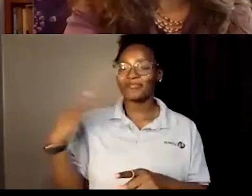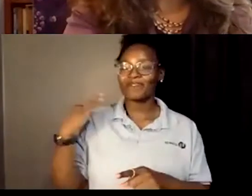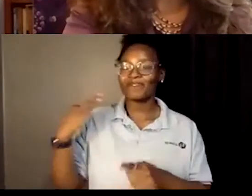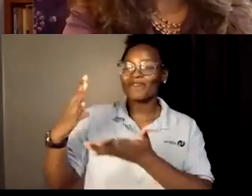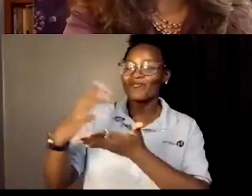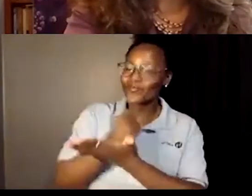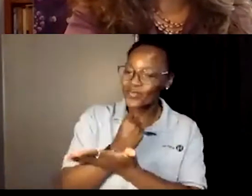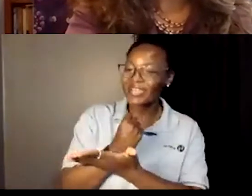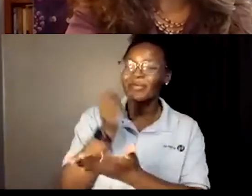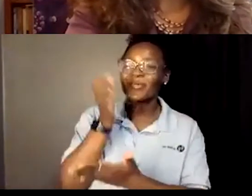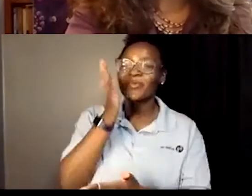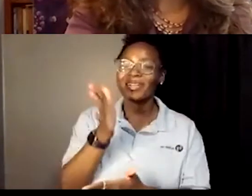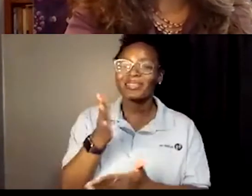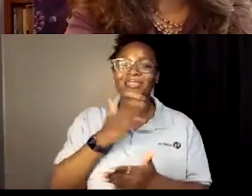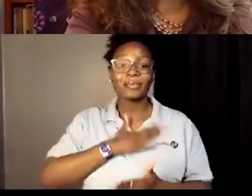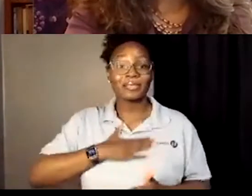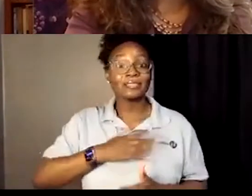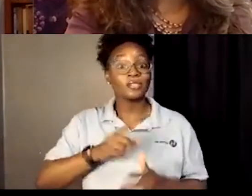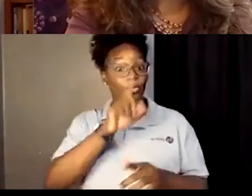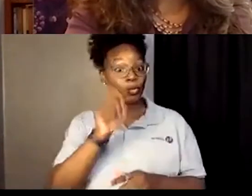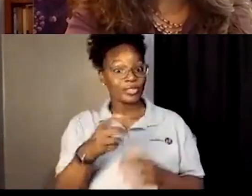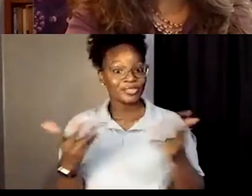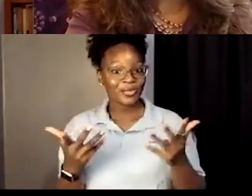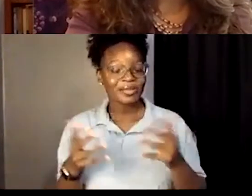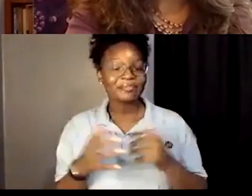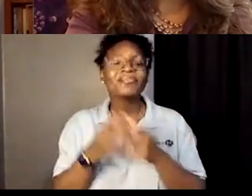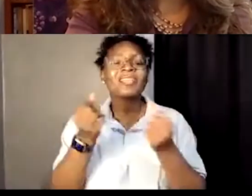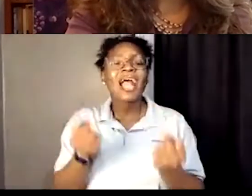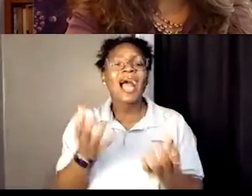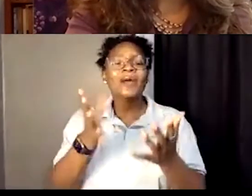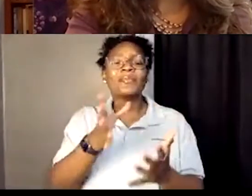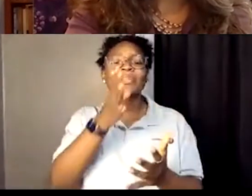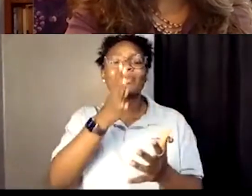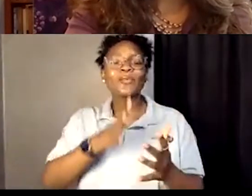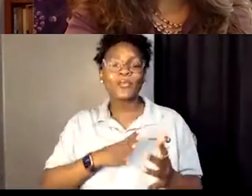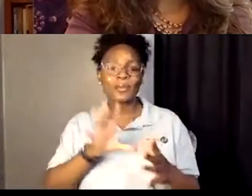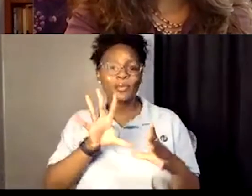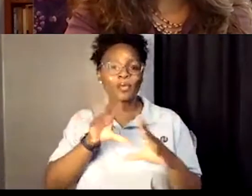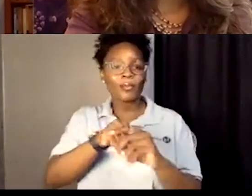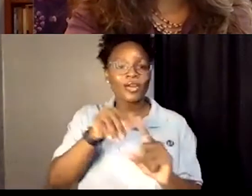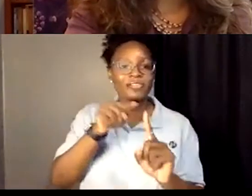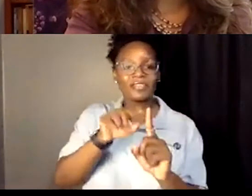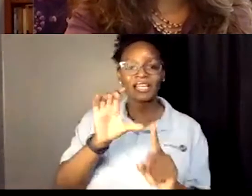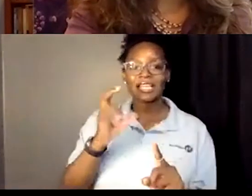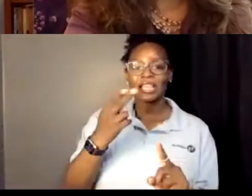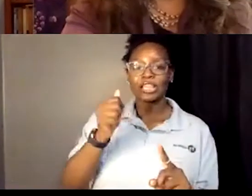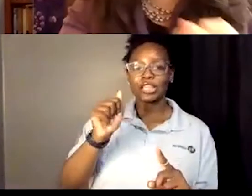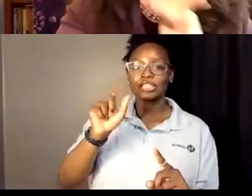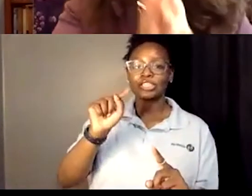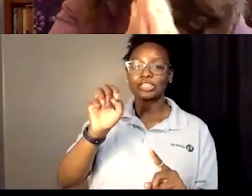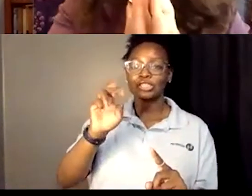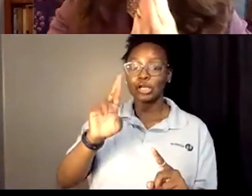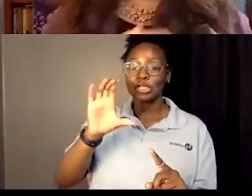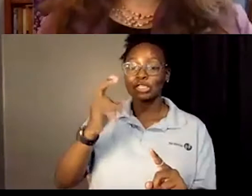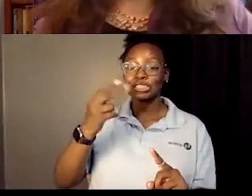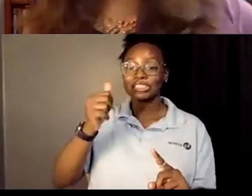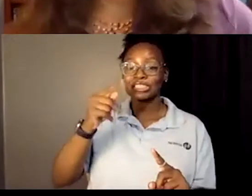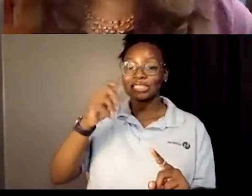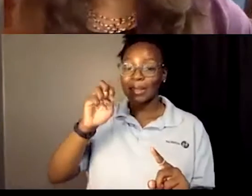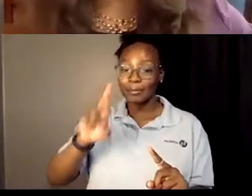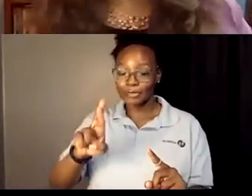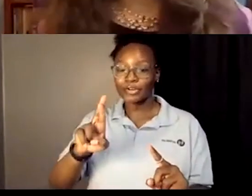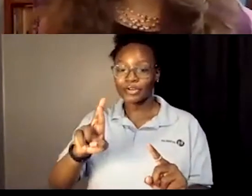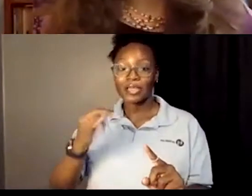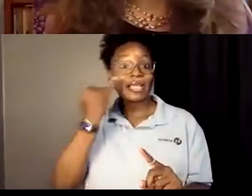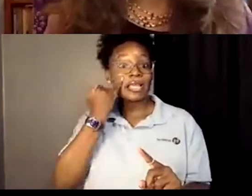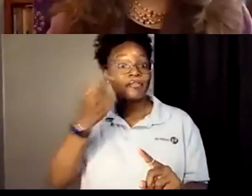minutes. So sit tight. The question is, how many women were in the charter chapter of the Sisterhood? Answer quickly if you know